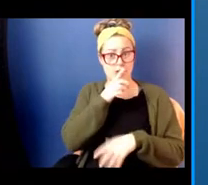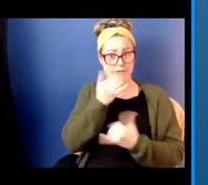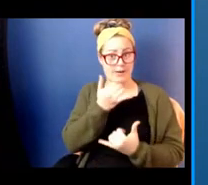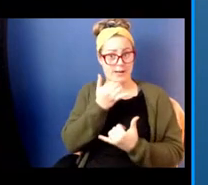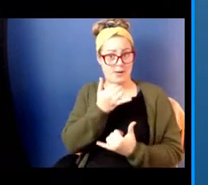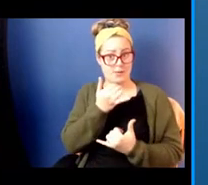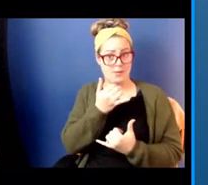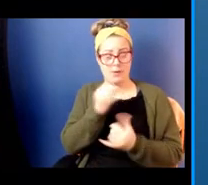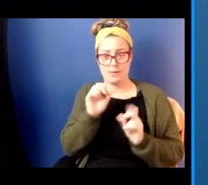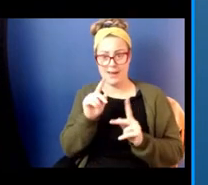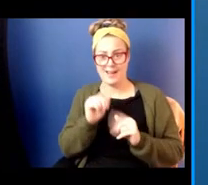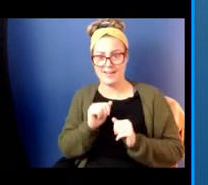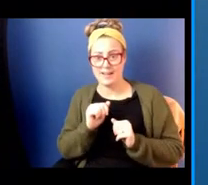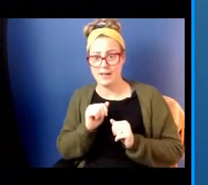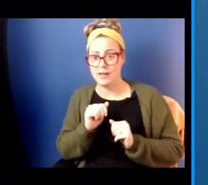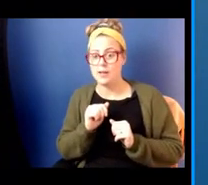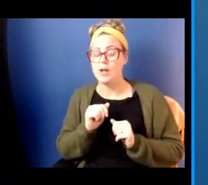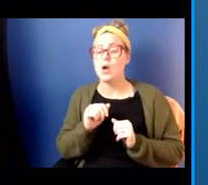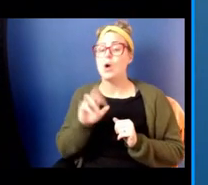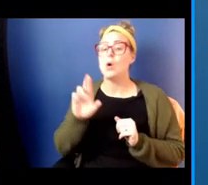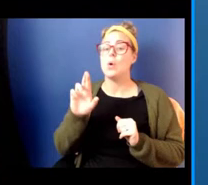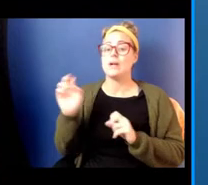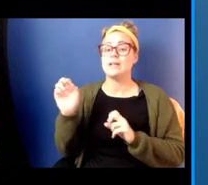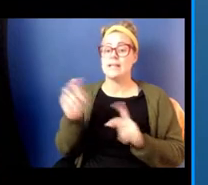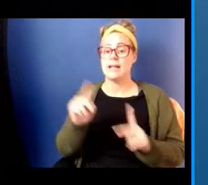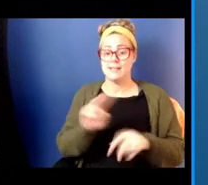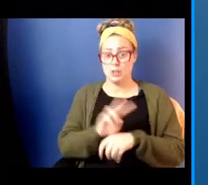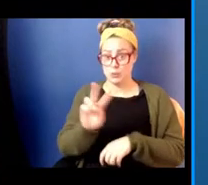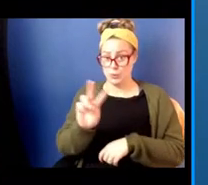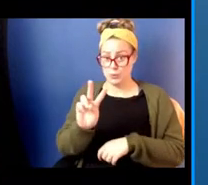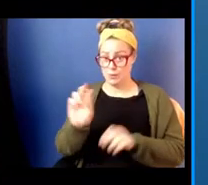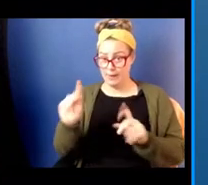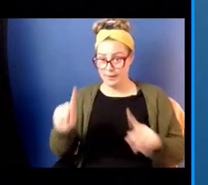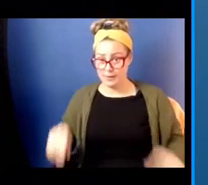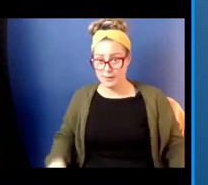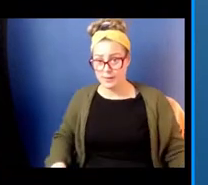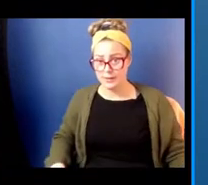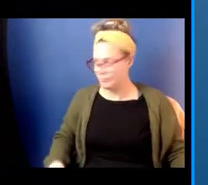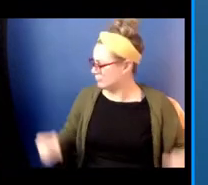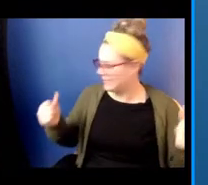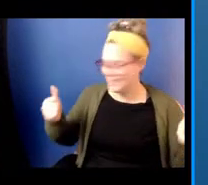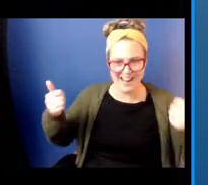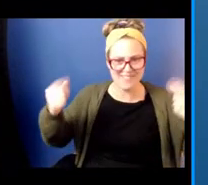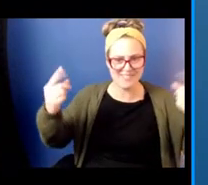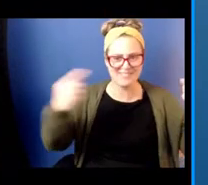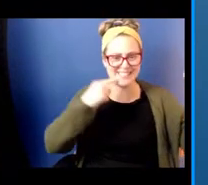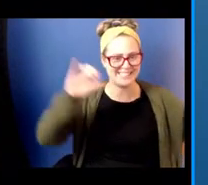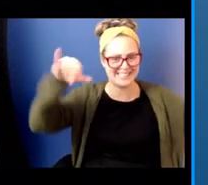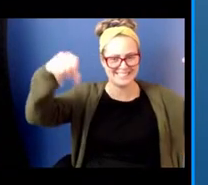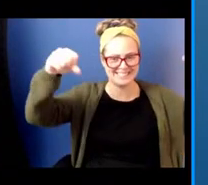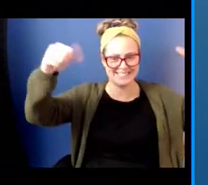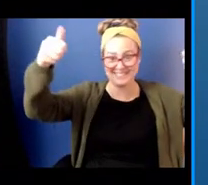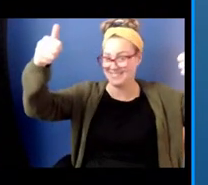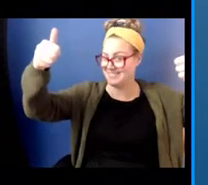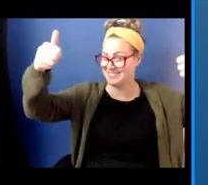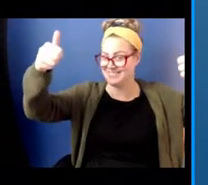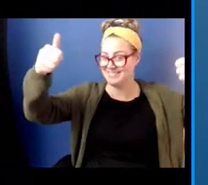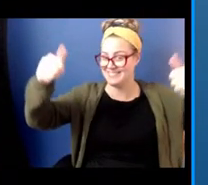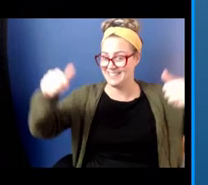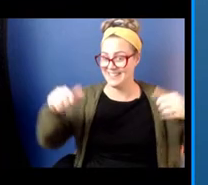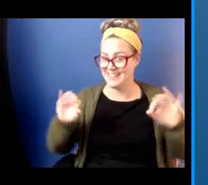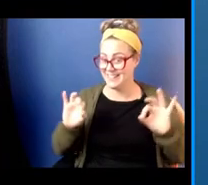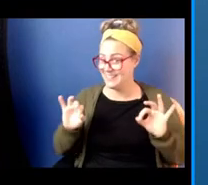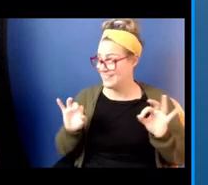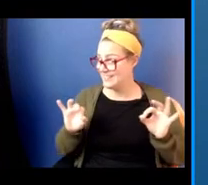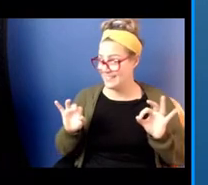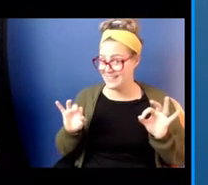entertain a motion to recess until 2 P.M oh that was quick is there a second